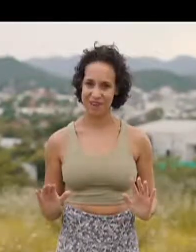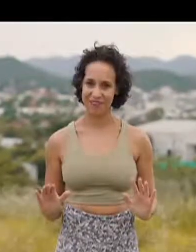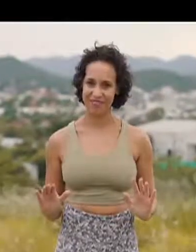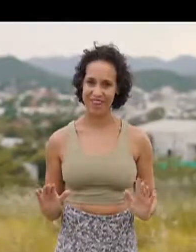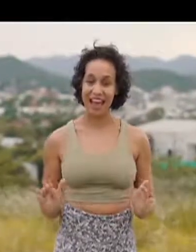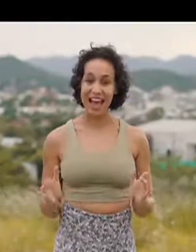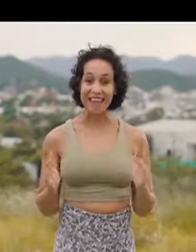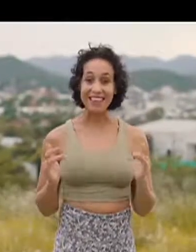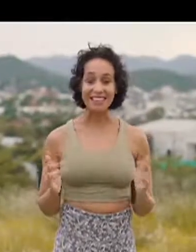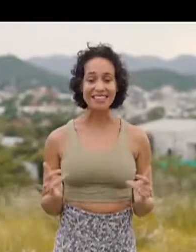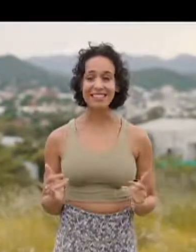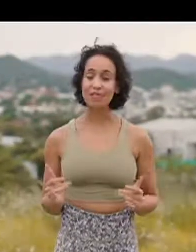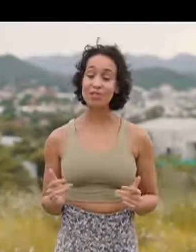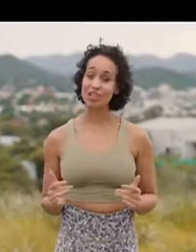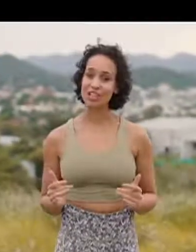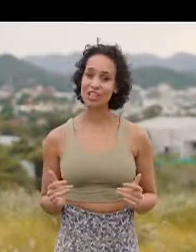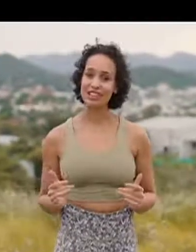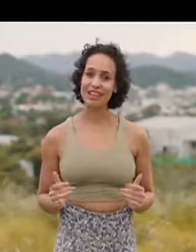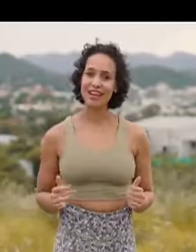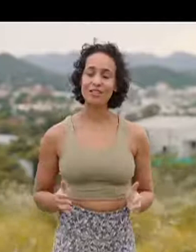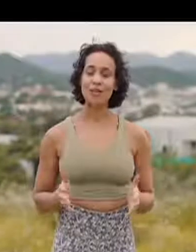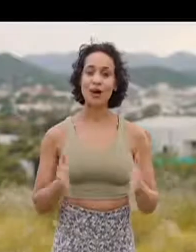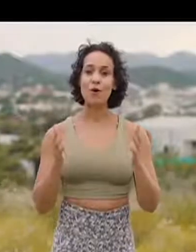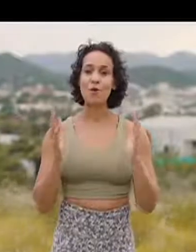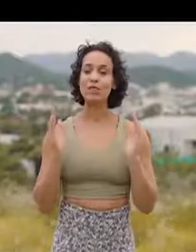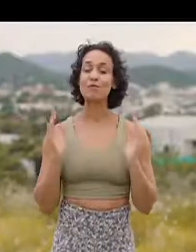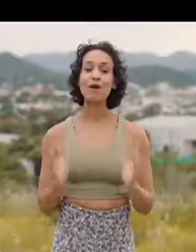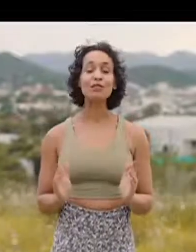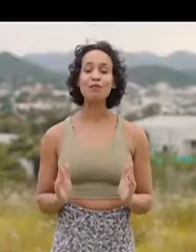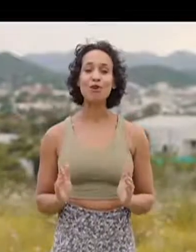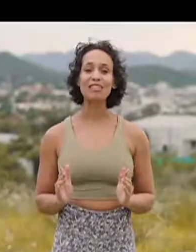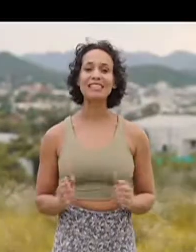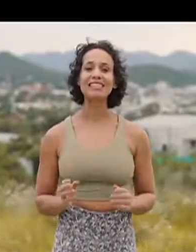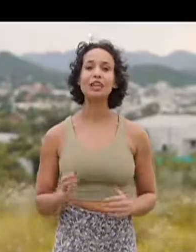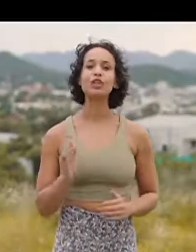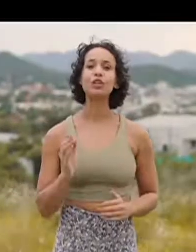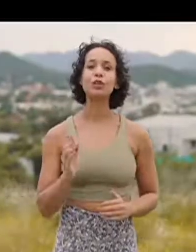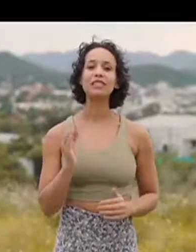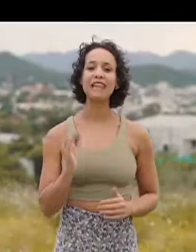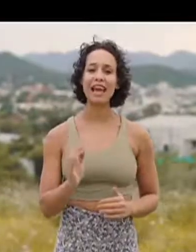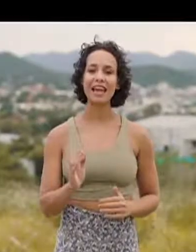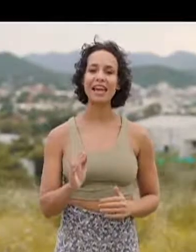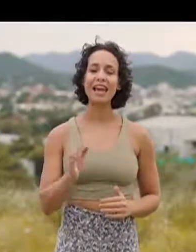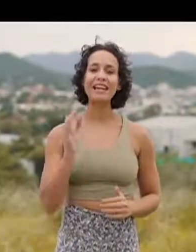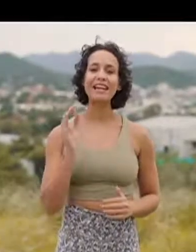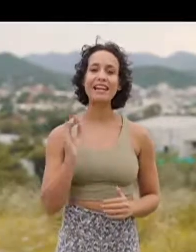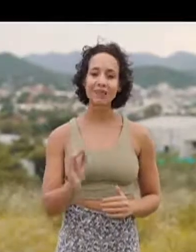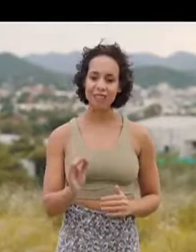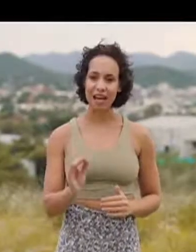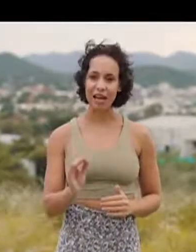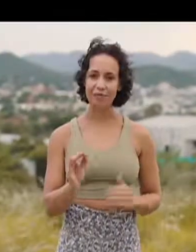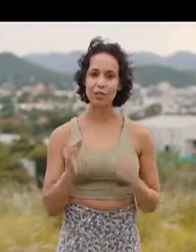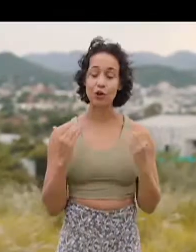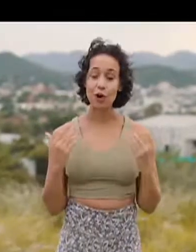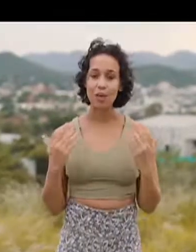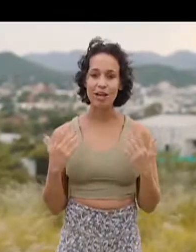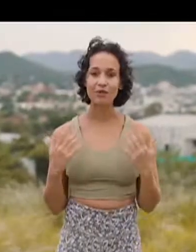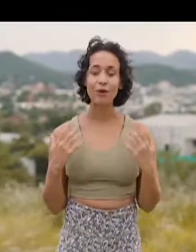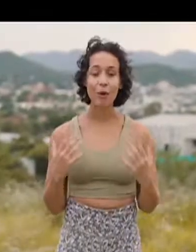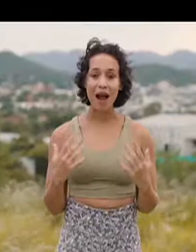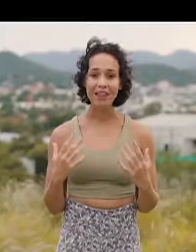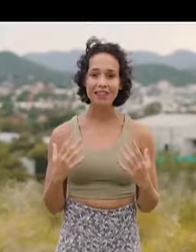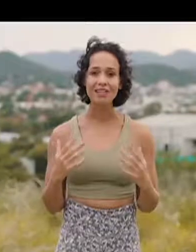anywhere. This is a demonstration, so what's most important is that you take enough time that your